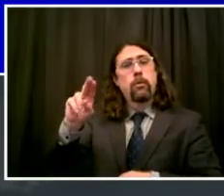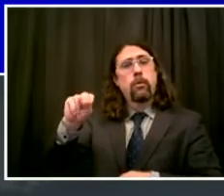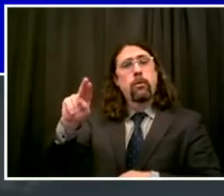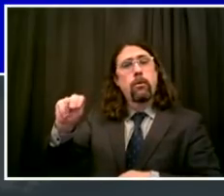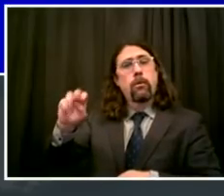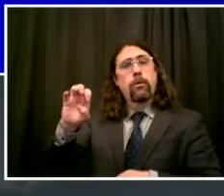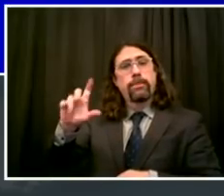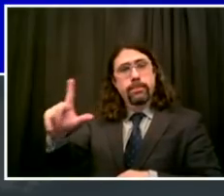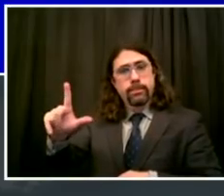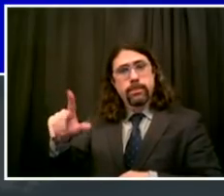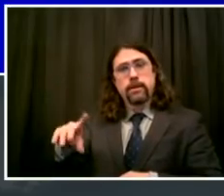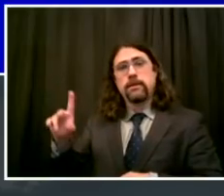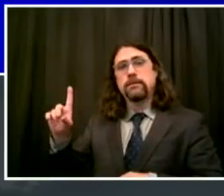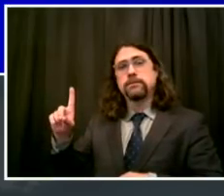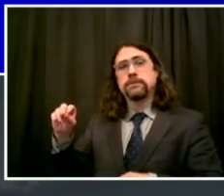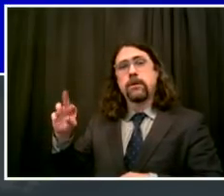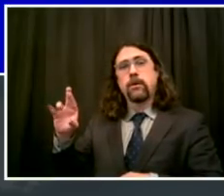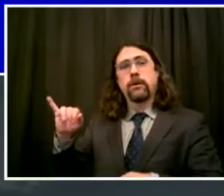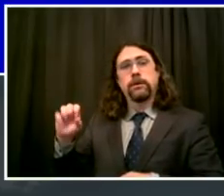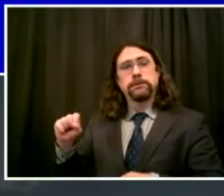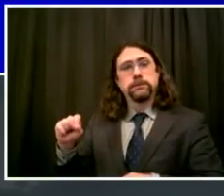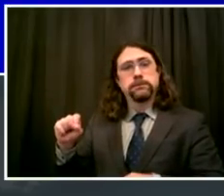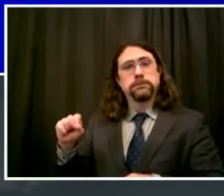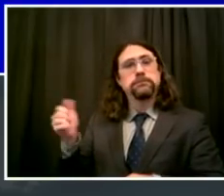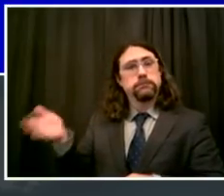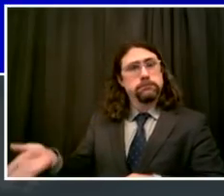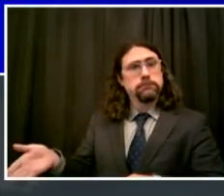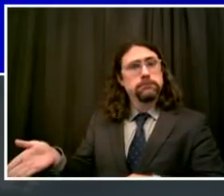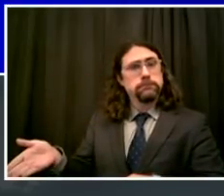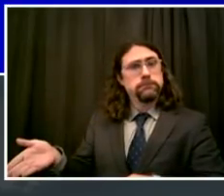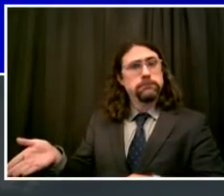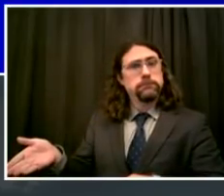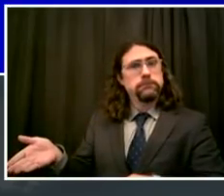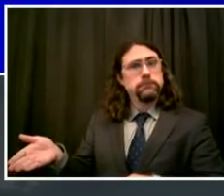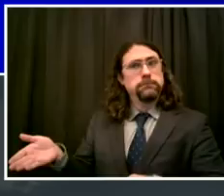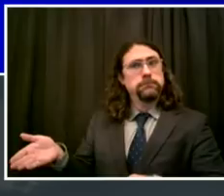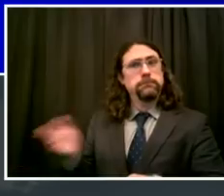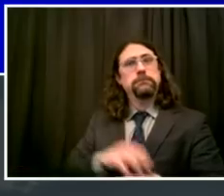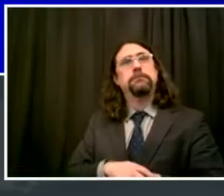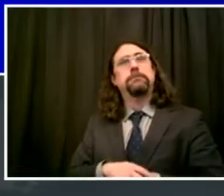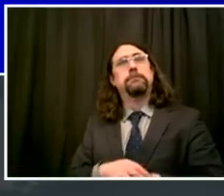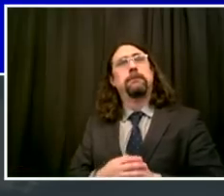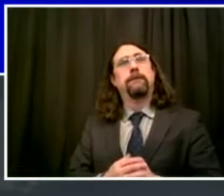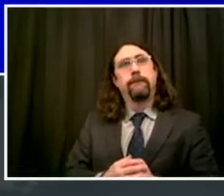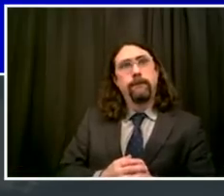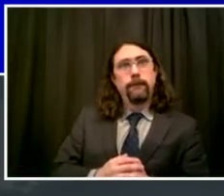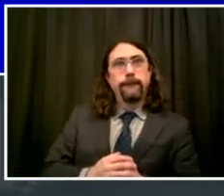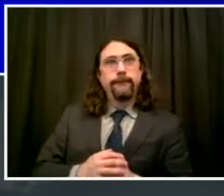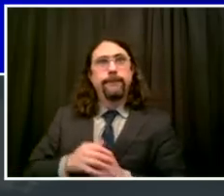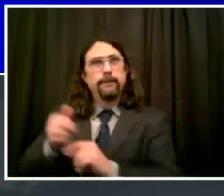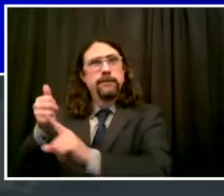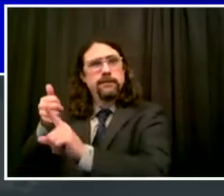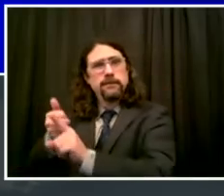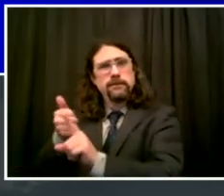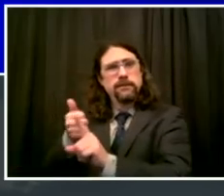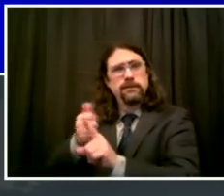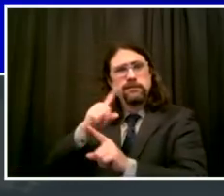Business Enterprises. He's led a really systematic, energetic effort to